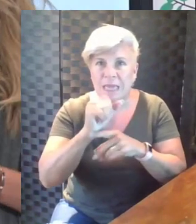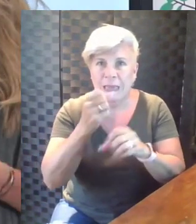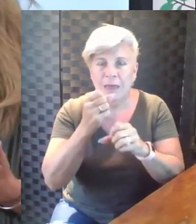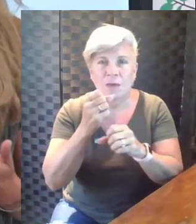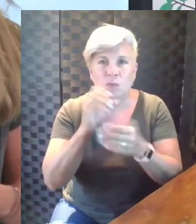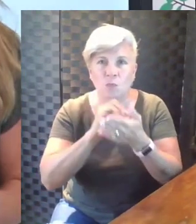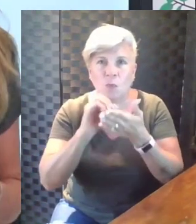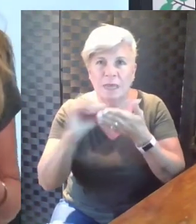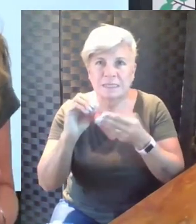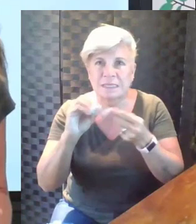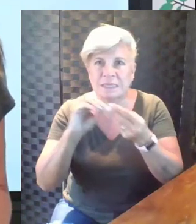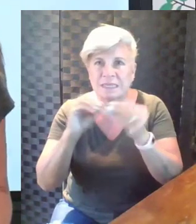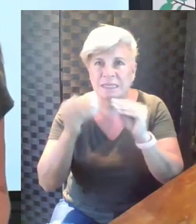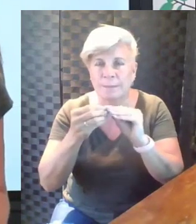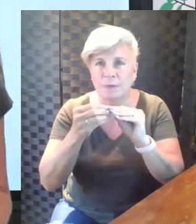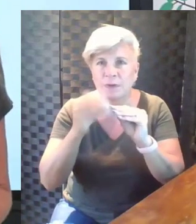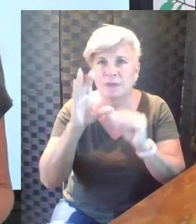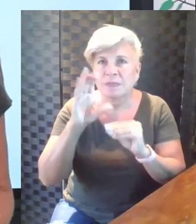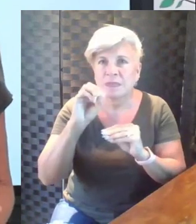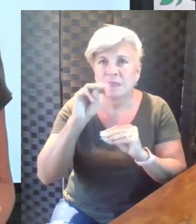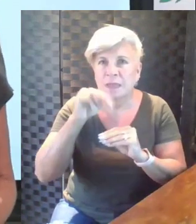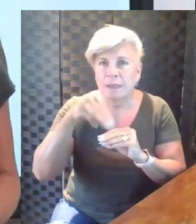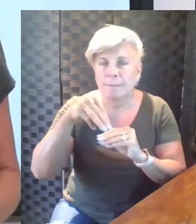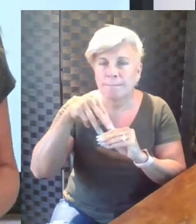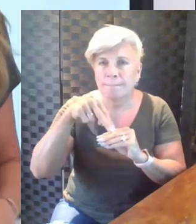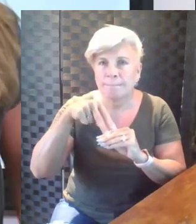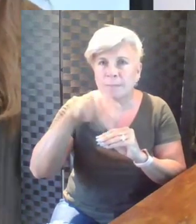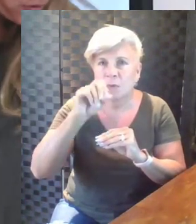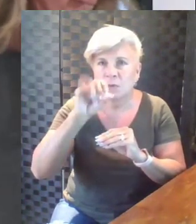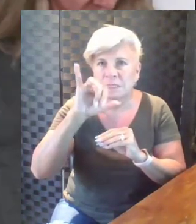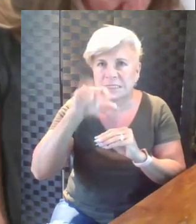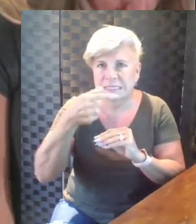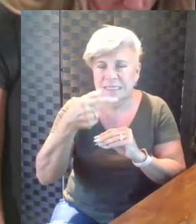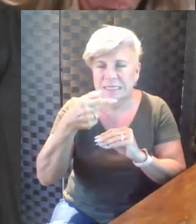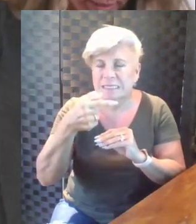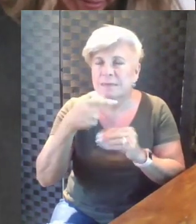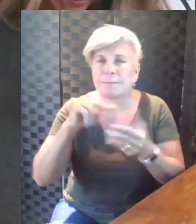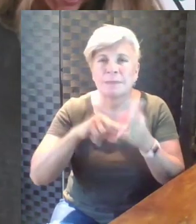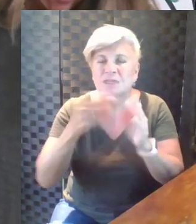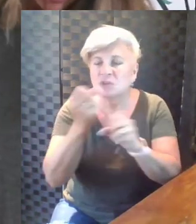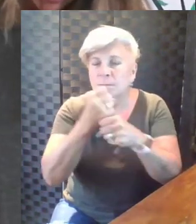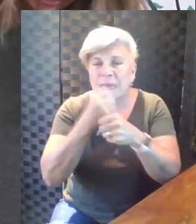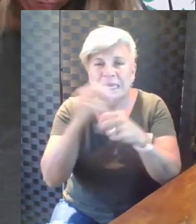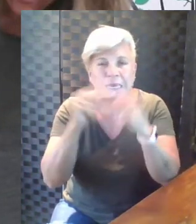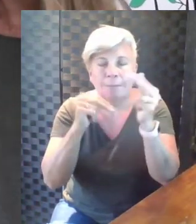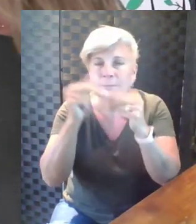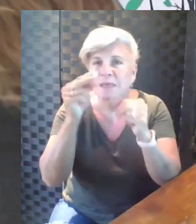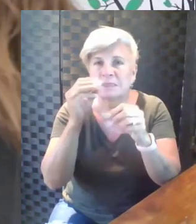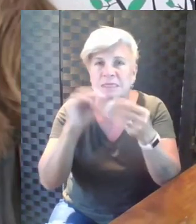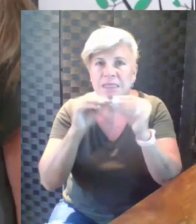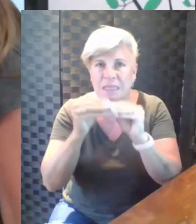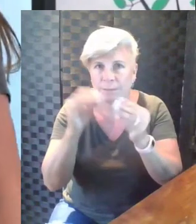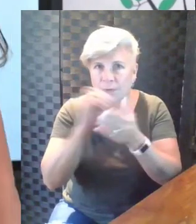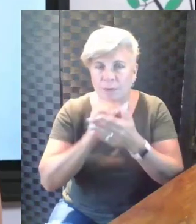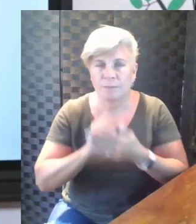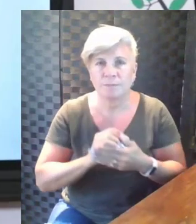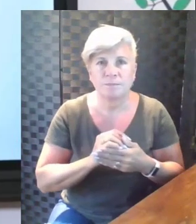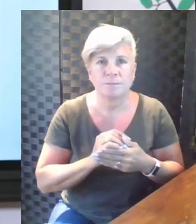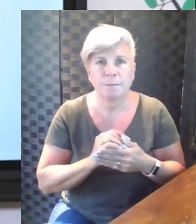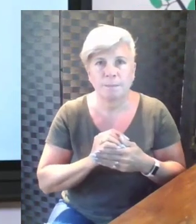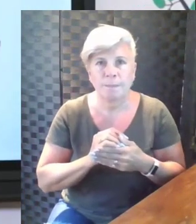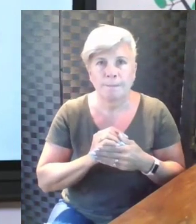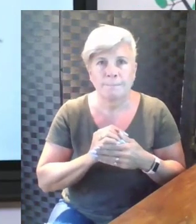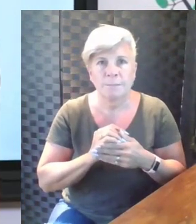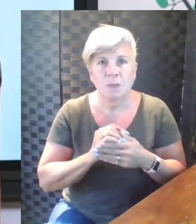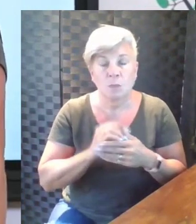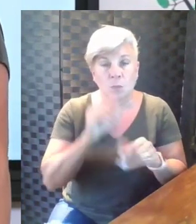the number. Composing means we're building the number or we're making the number. So we are using our rods